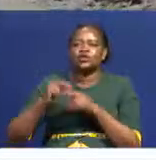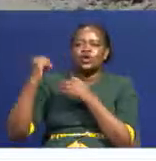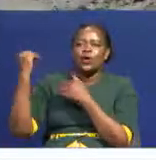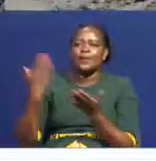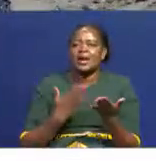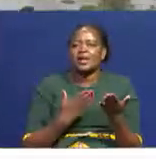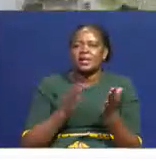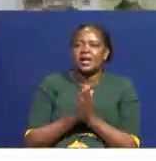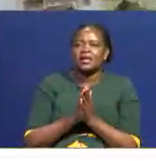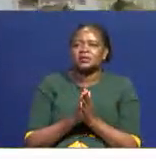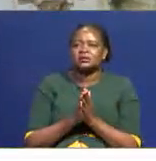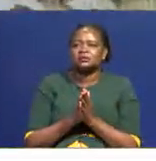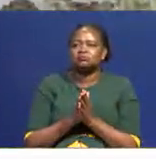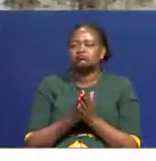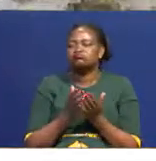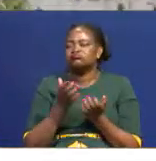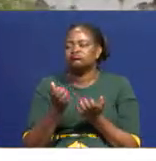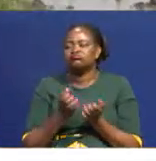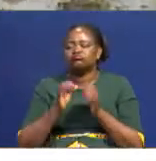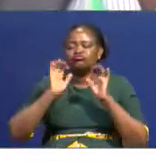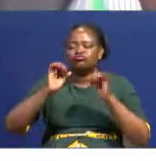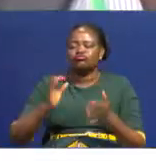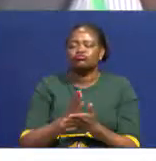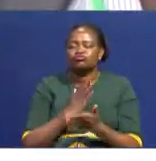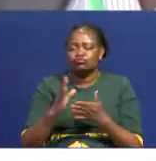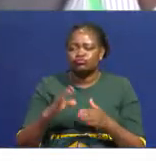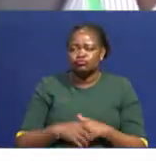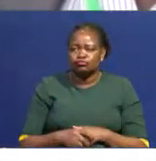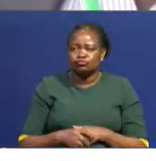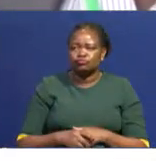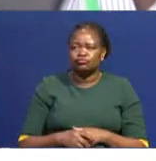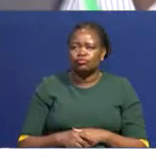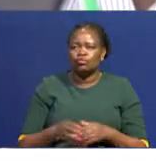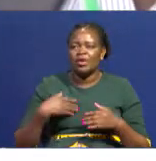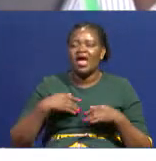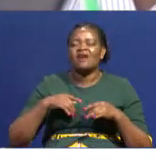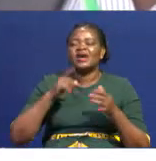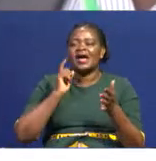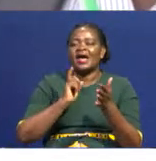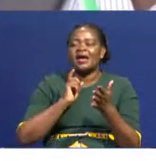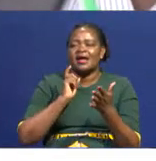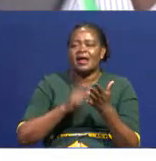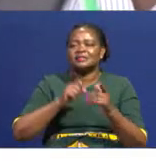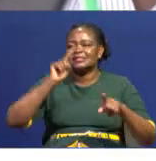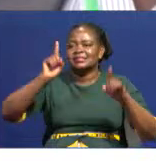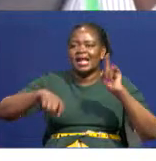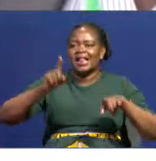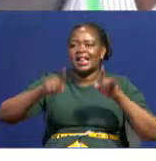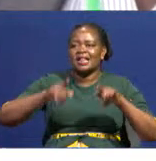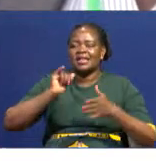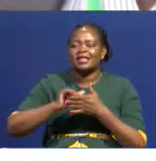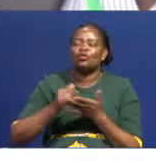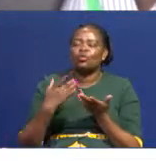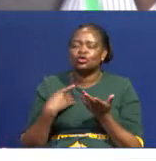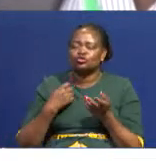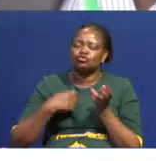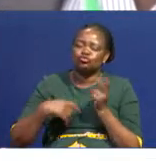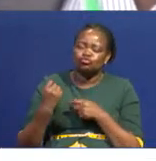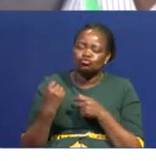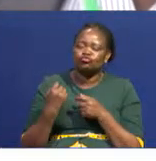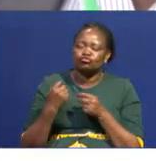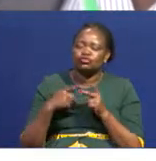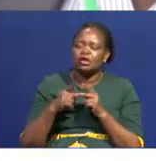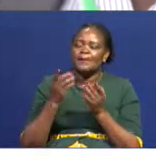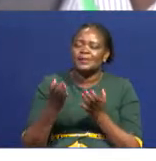and commercialize the agricultural sector. We've got a variety of rice that we are looking at commercializing and getting